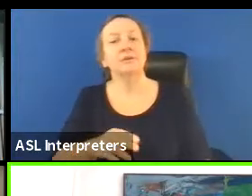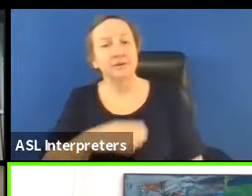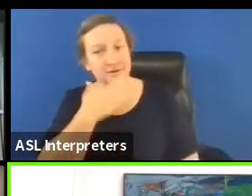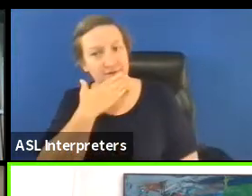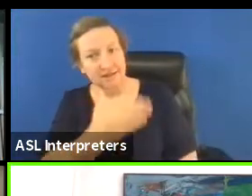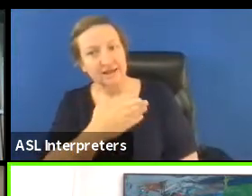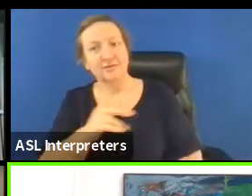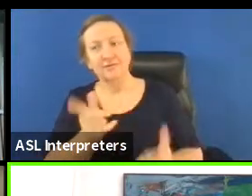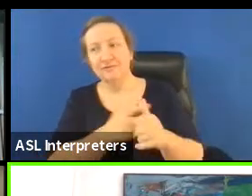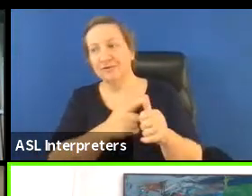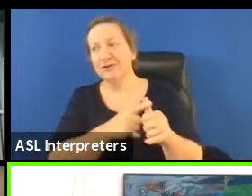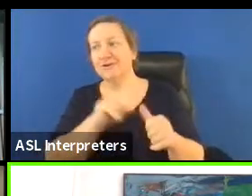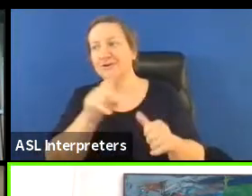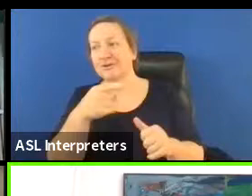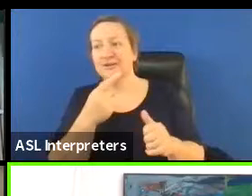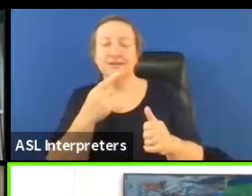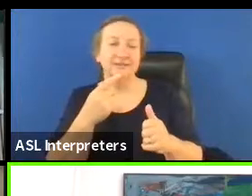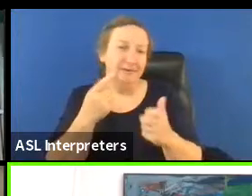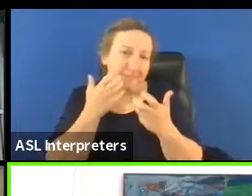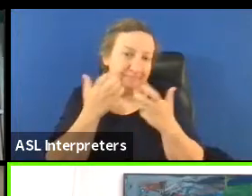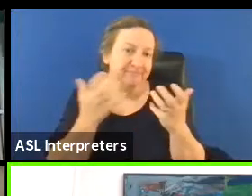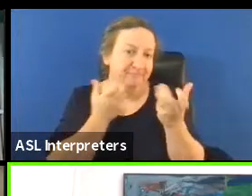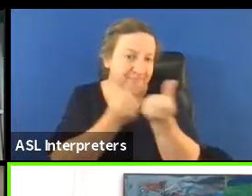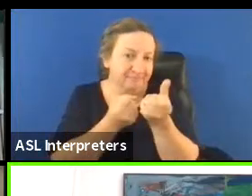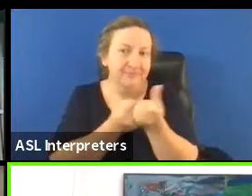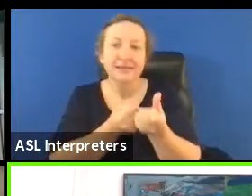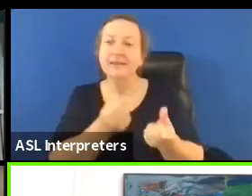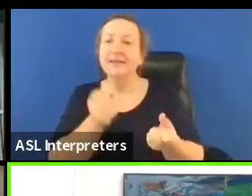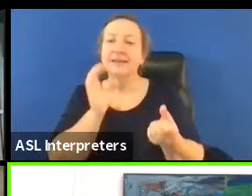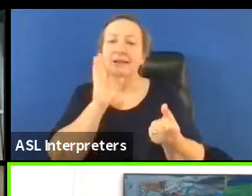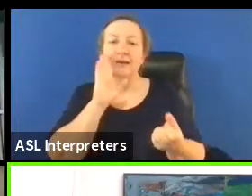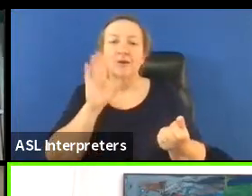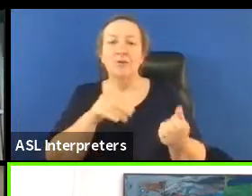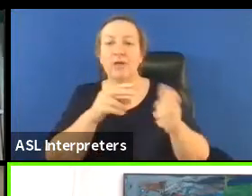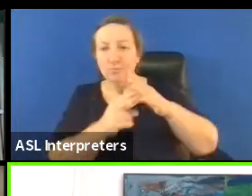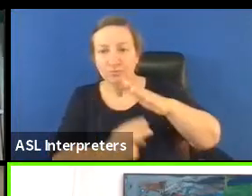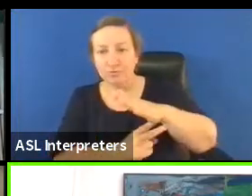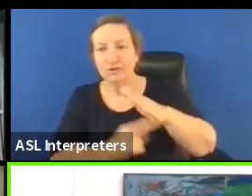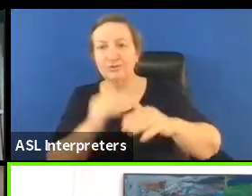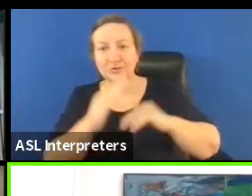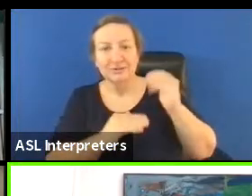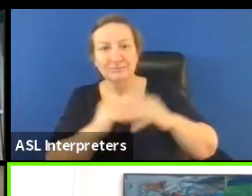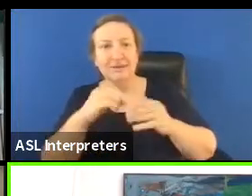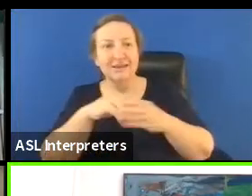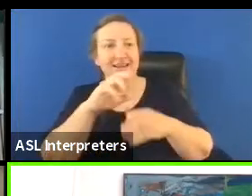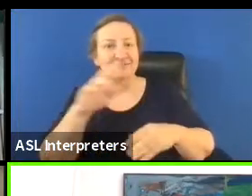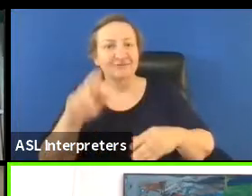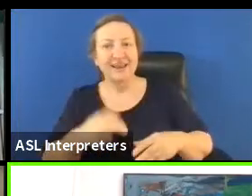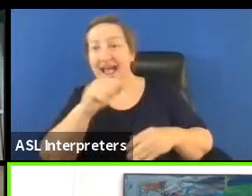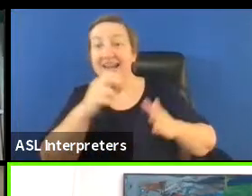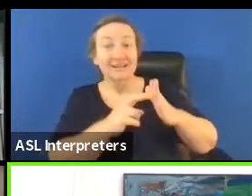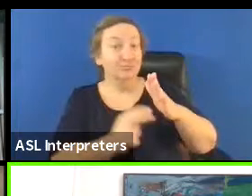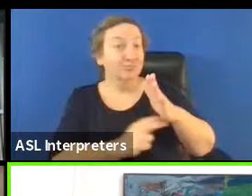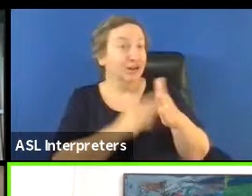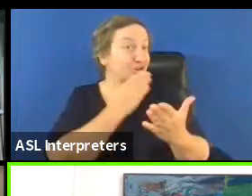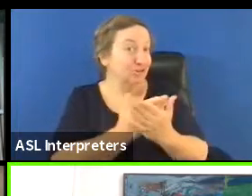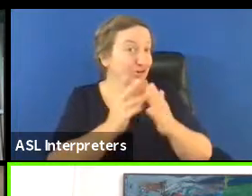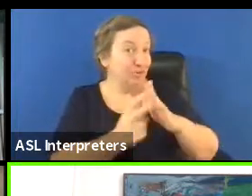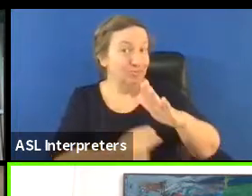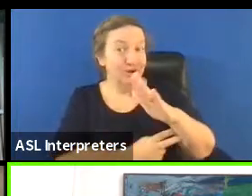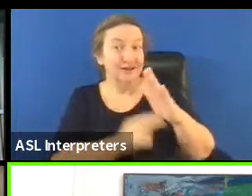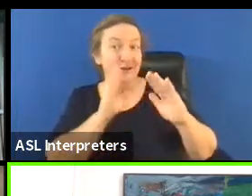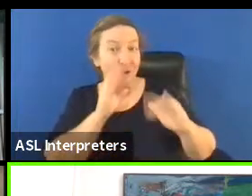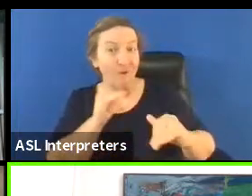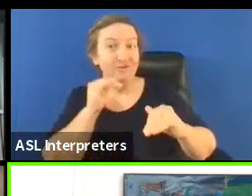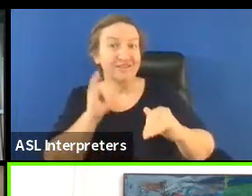Thank you. First of all, just a shout out, noting the bridge got built in Ridgefield. Any bridge is a good bridge, so hopefully that sets us